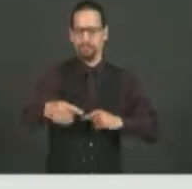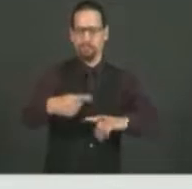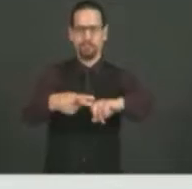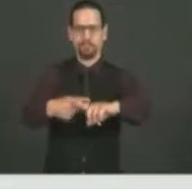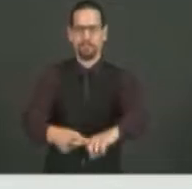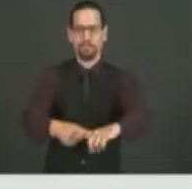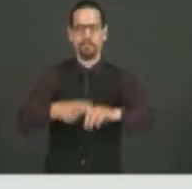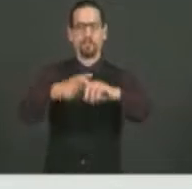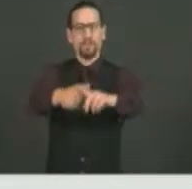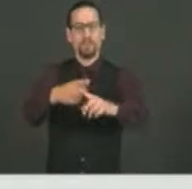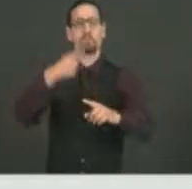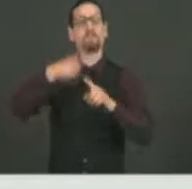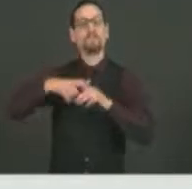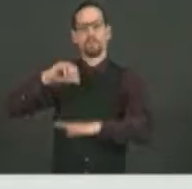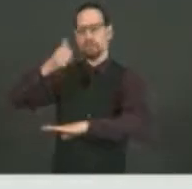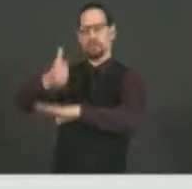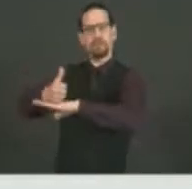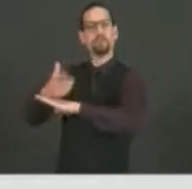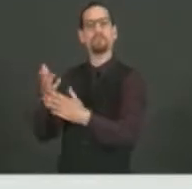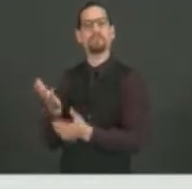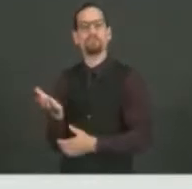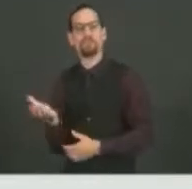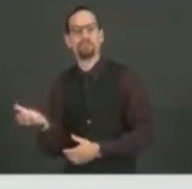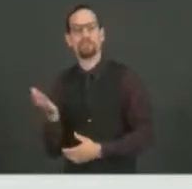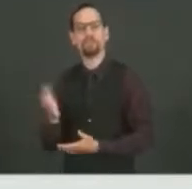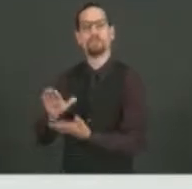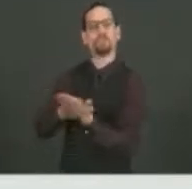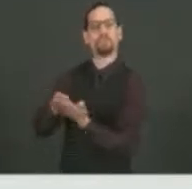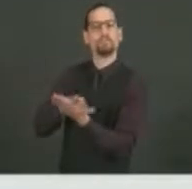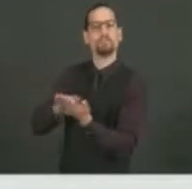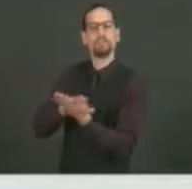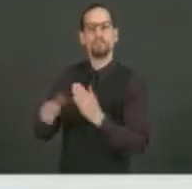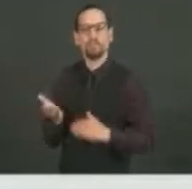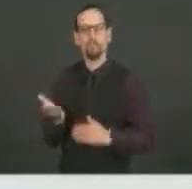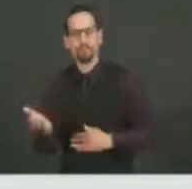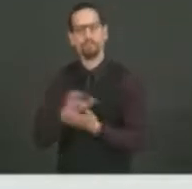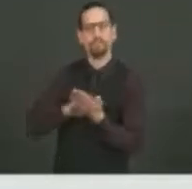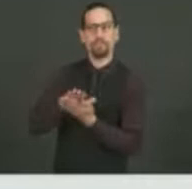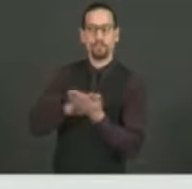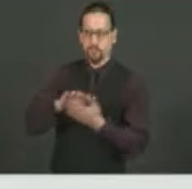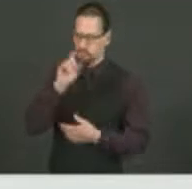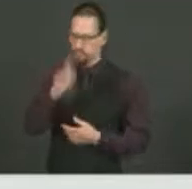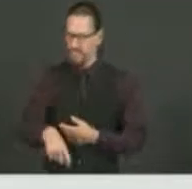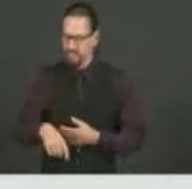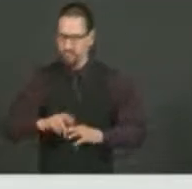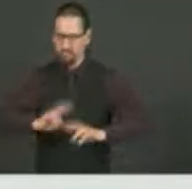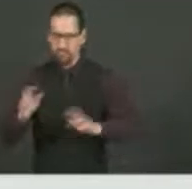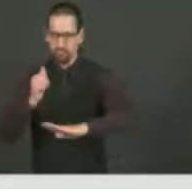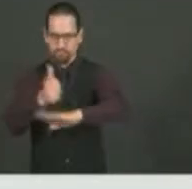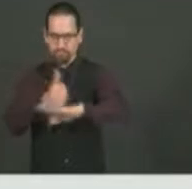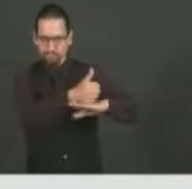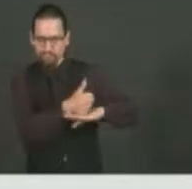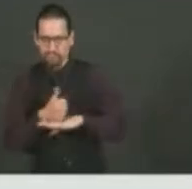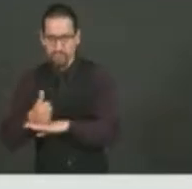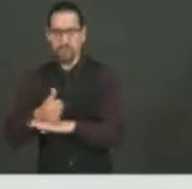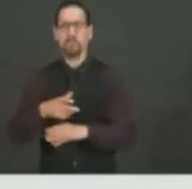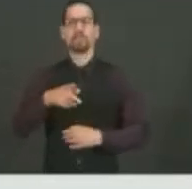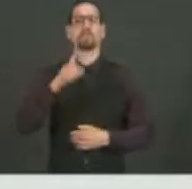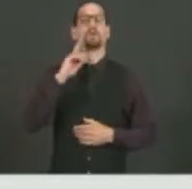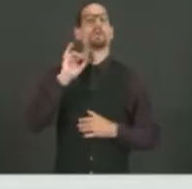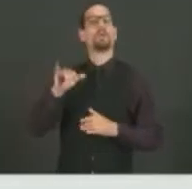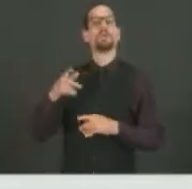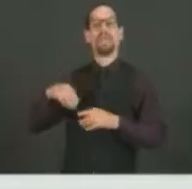etc. All indoor settings currently operating at a % capacity cap, for